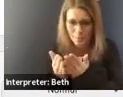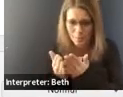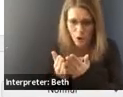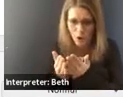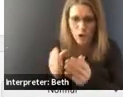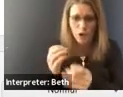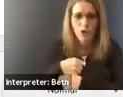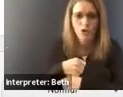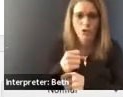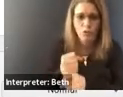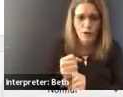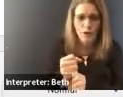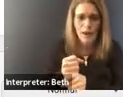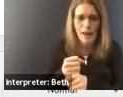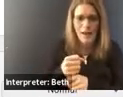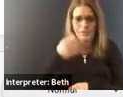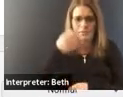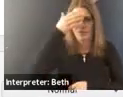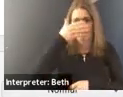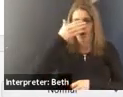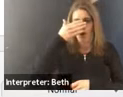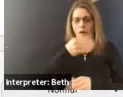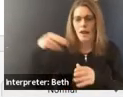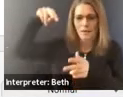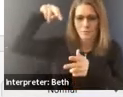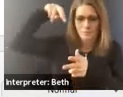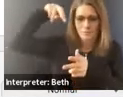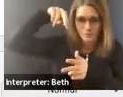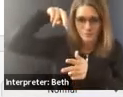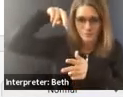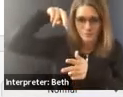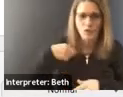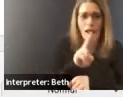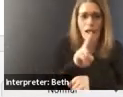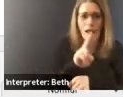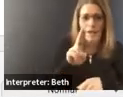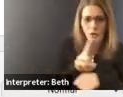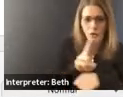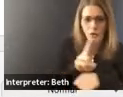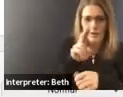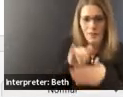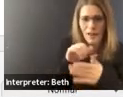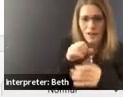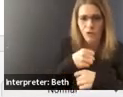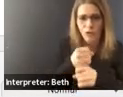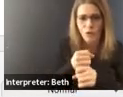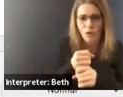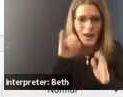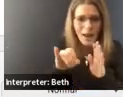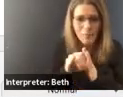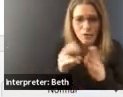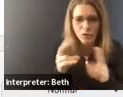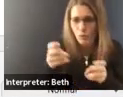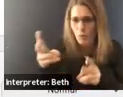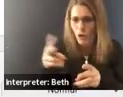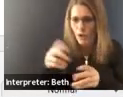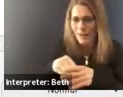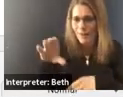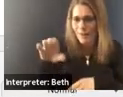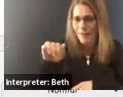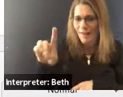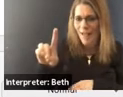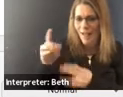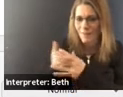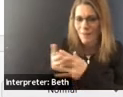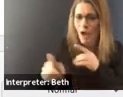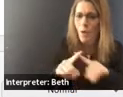using them to create images that I can put in my CAD file, but I'm also using them to figure out the shapes.